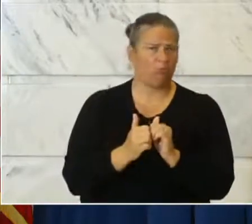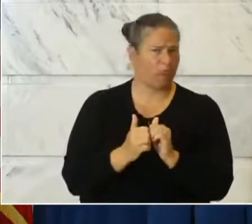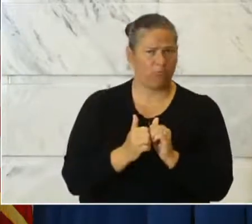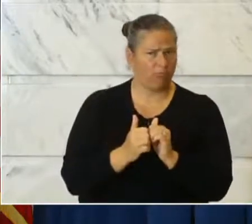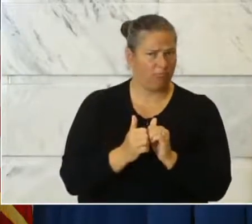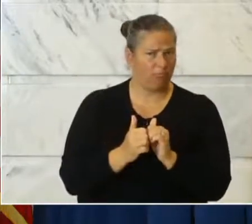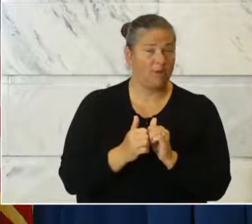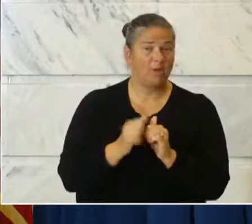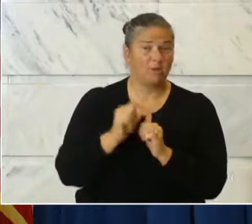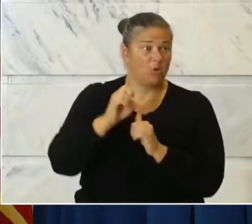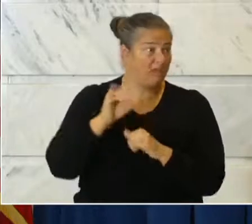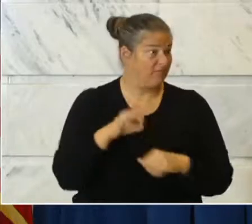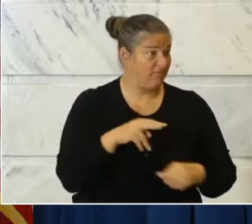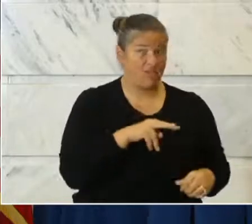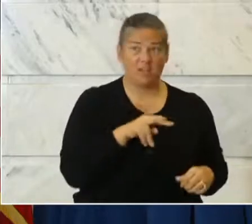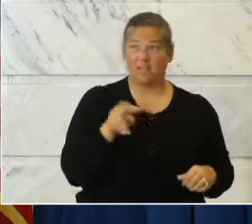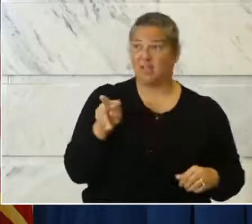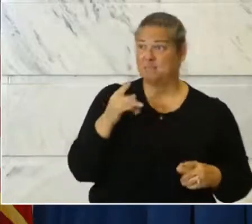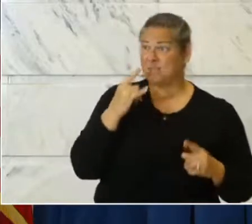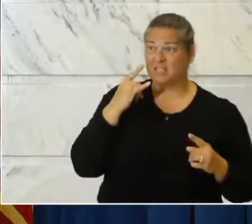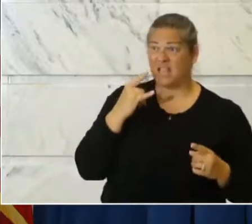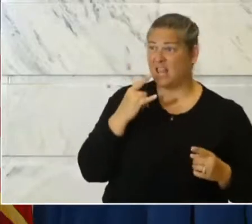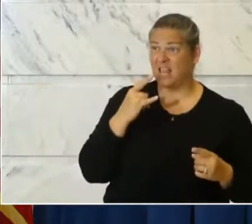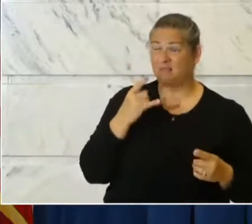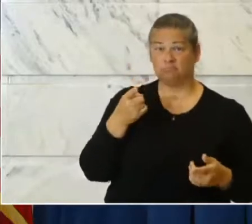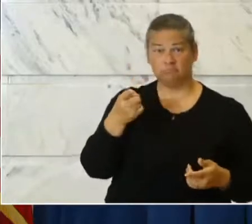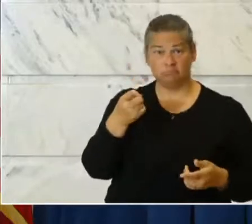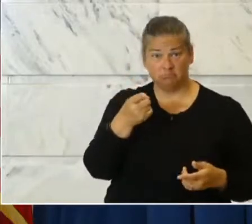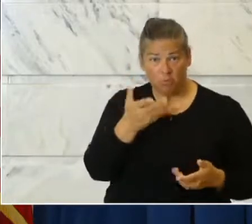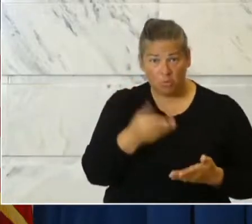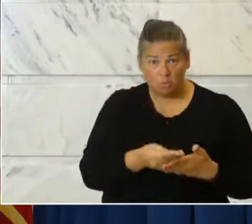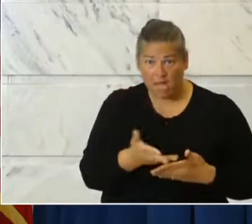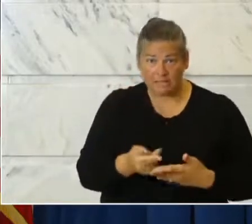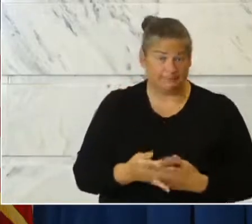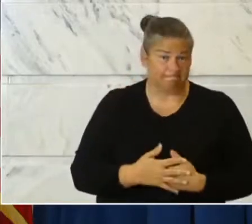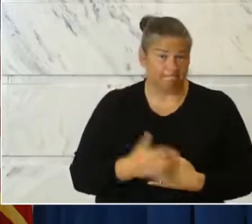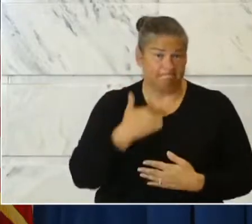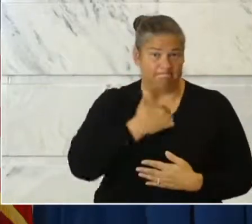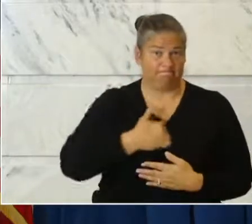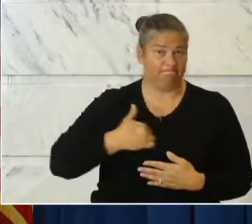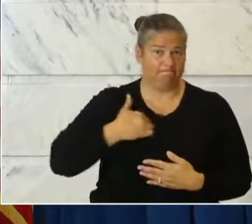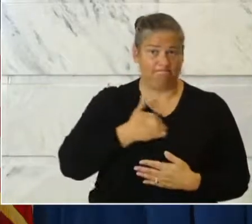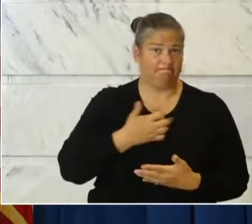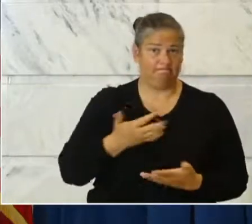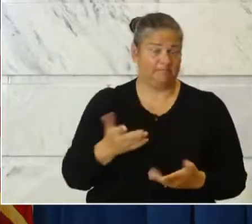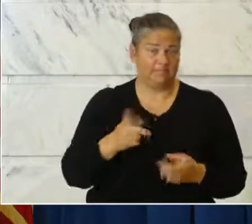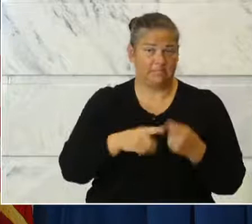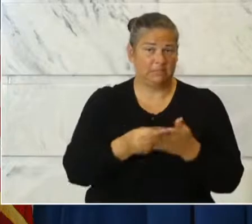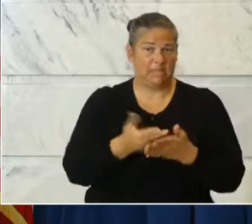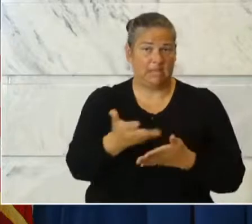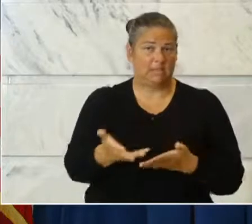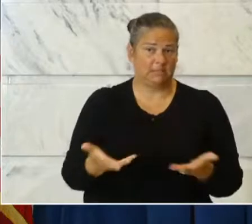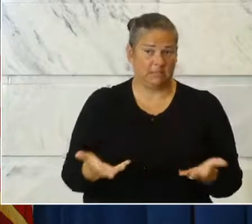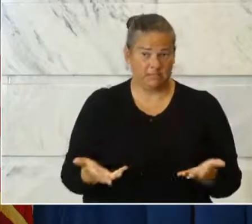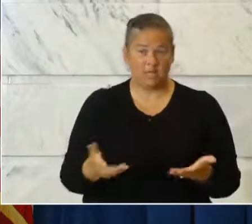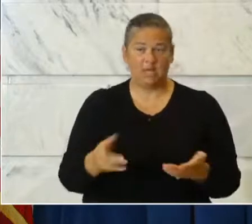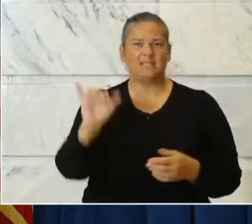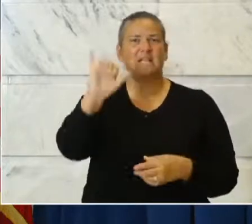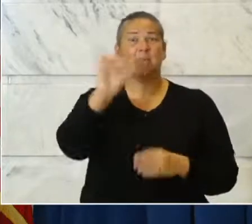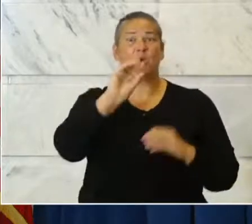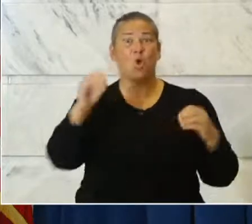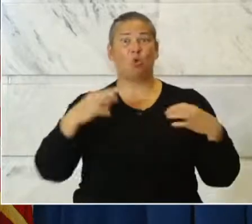hope they just walk away. Person's not allowed to walk out with the stuff. This is just, we have a no shoes, no shirt, and